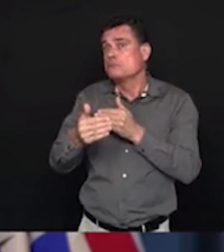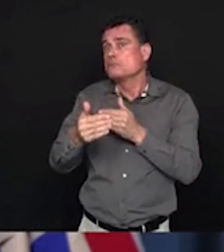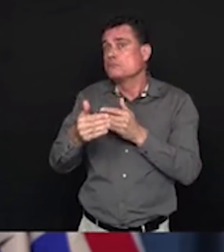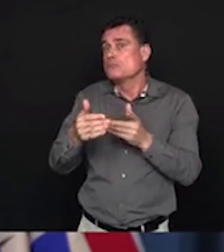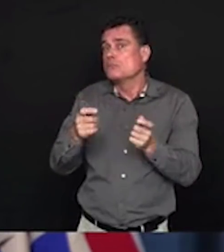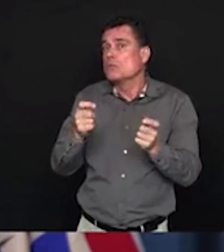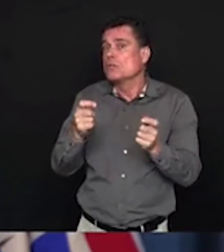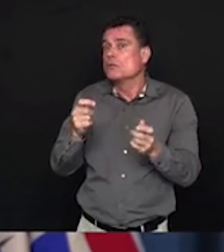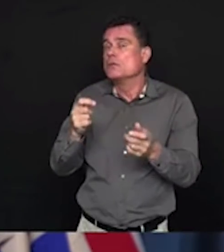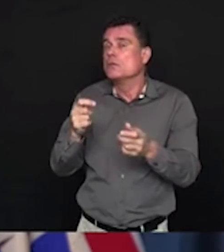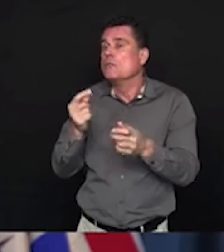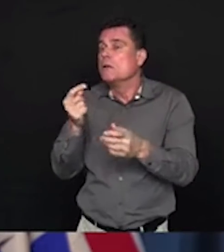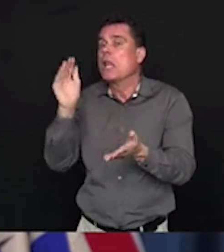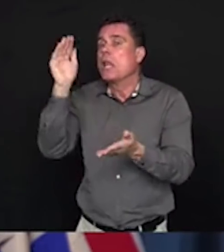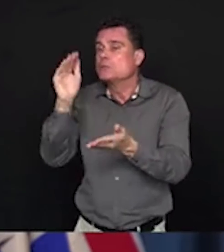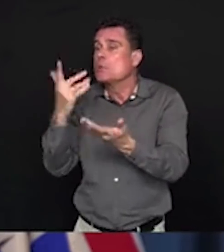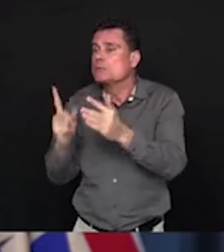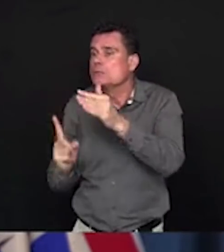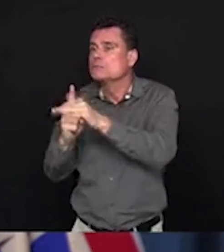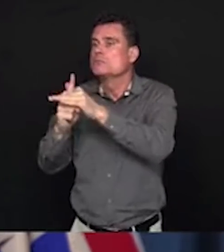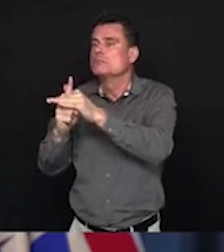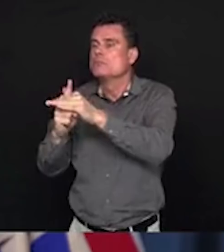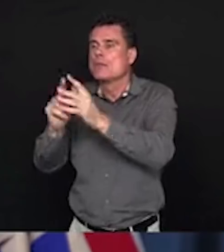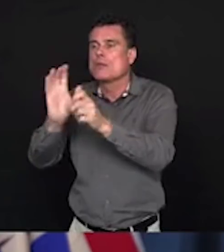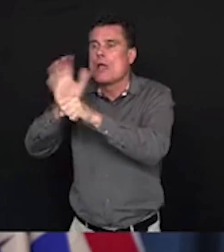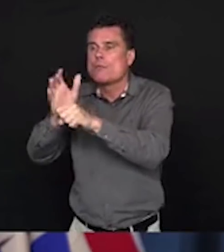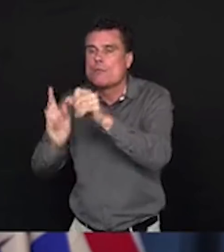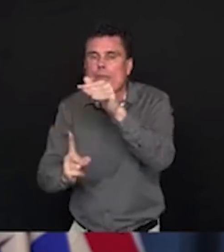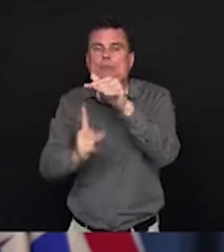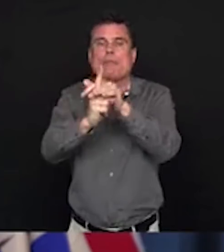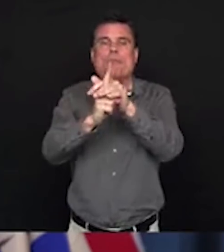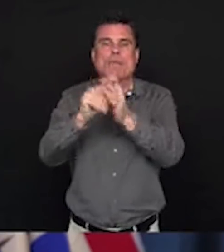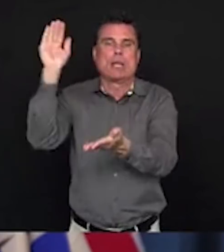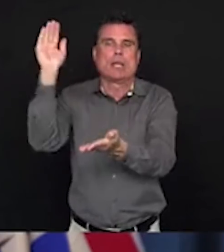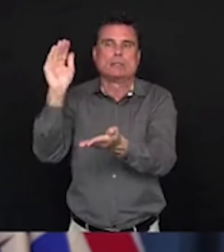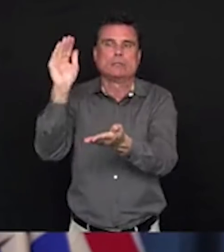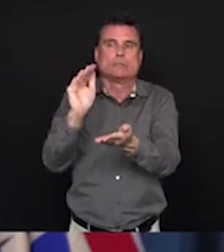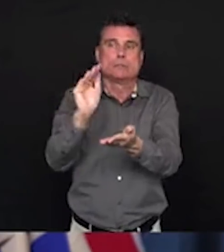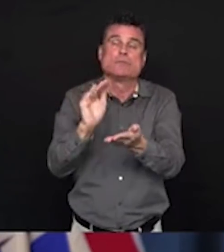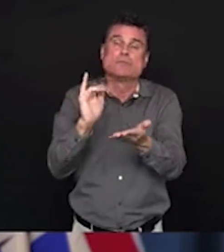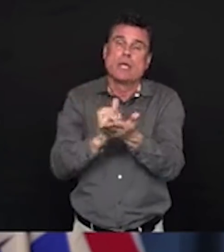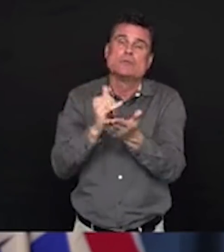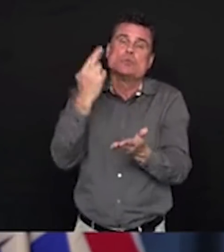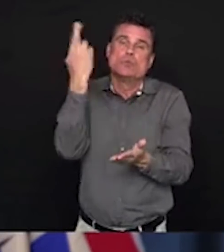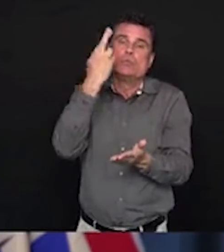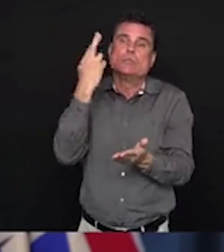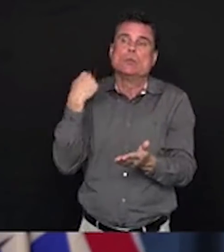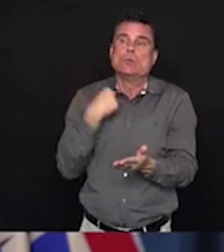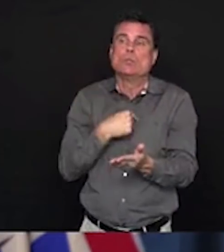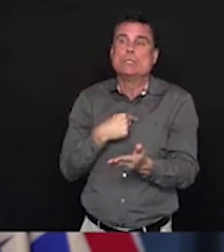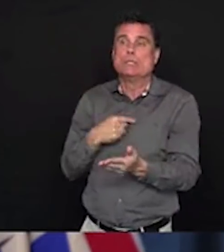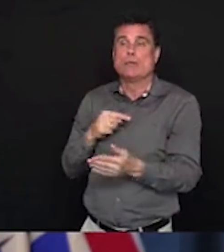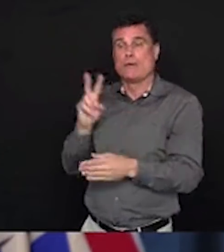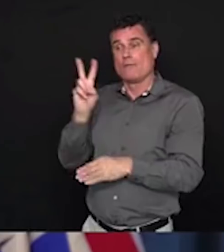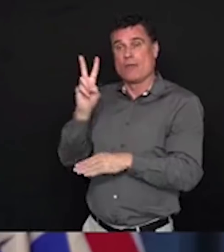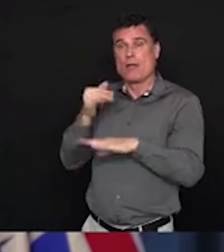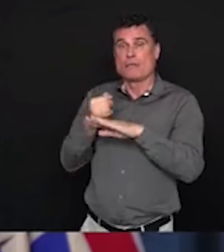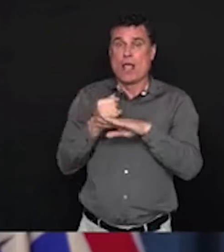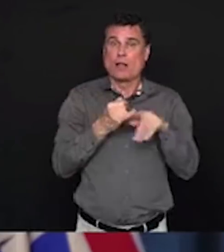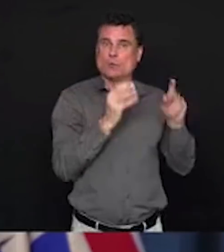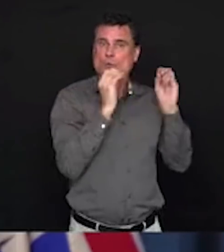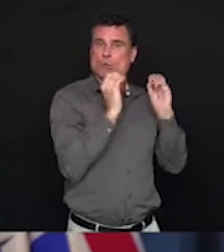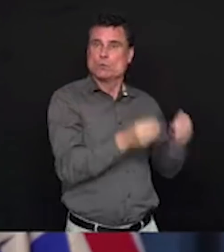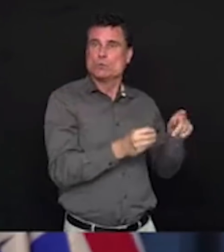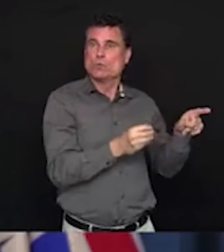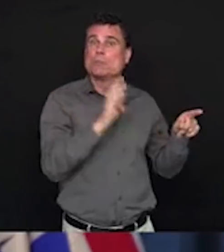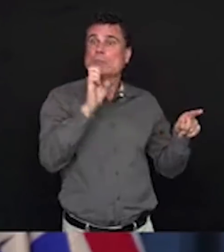province, all of the long-term care facility outbreaks we have are in Fraser Health or in Vancouver Coastal. So I think it's a testament to